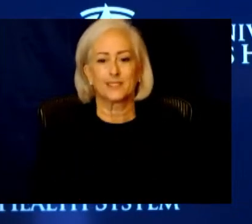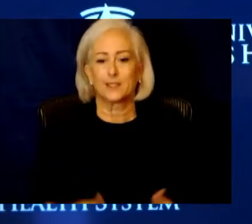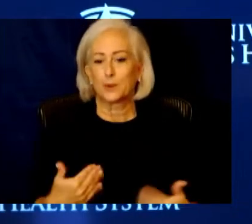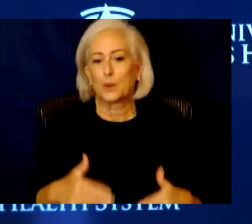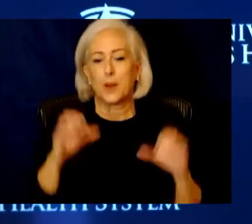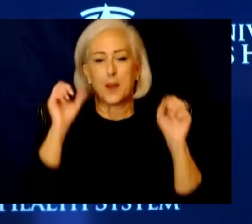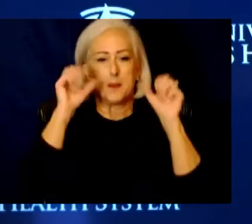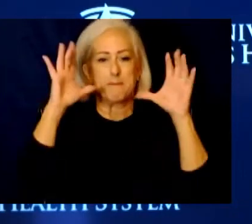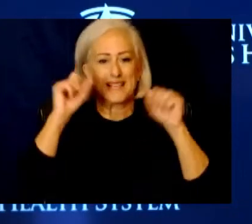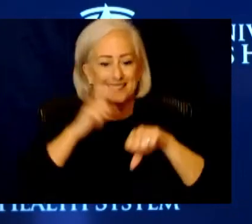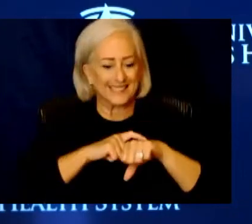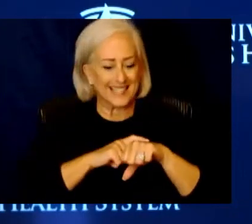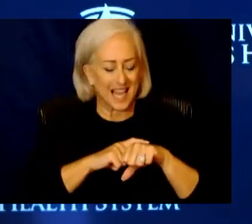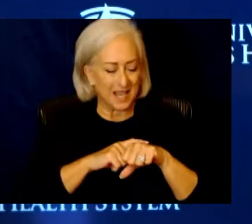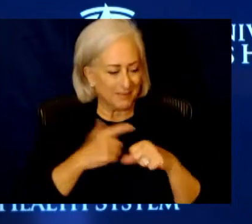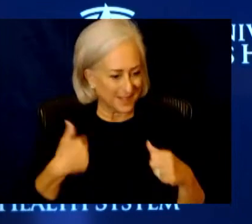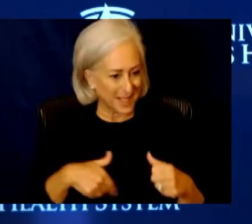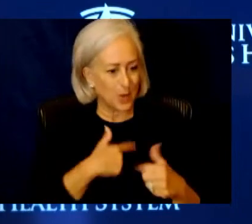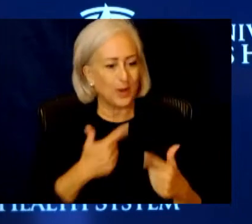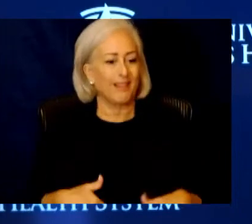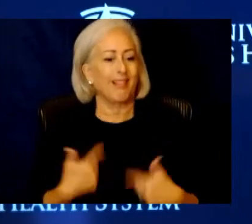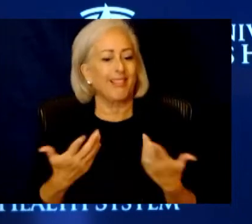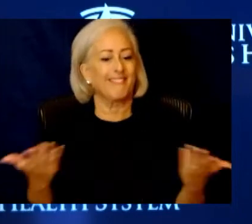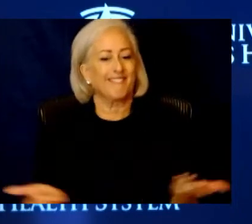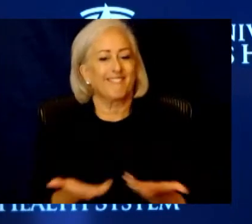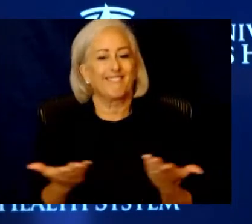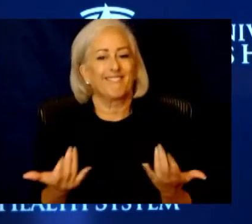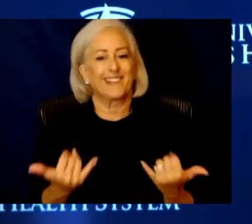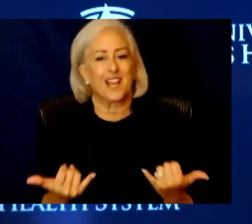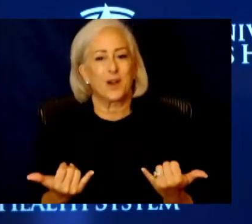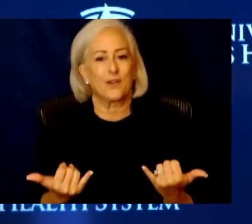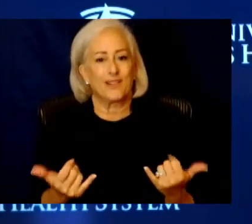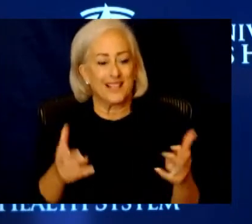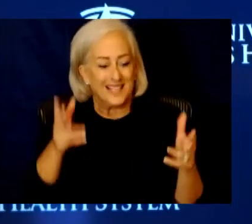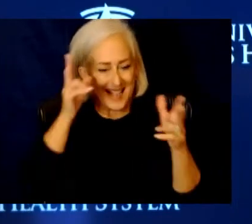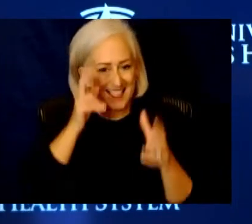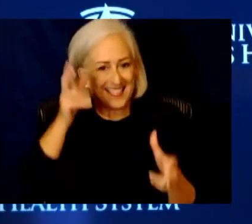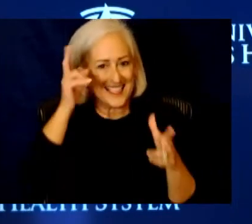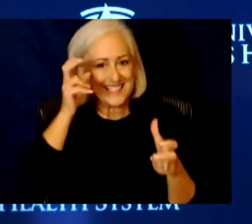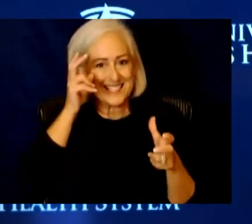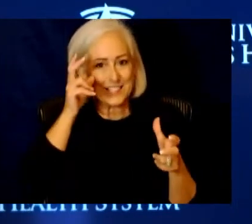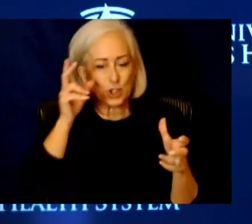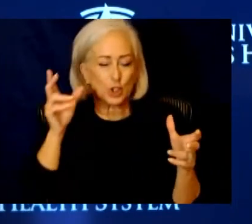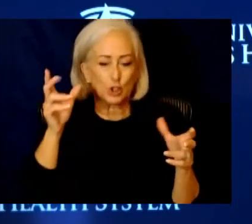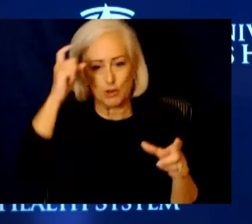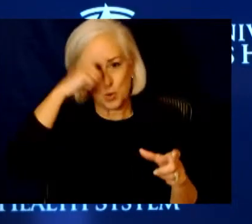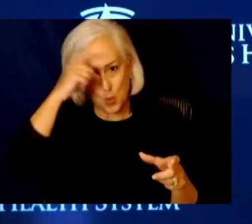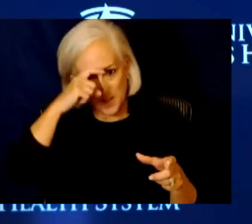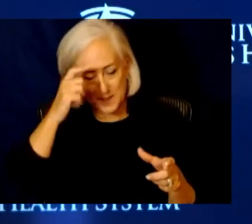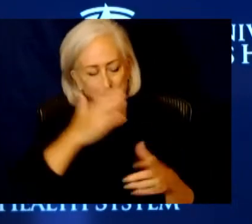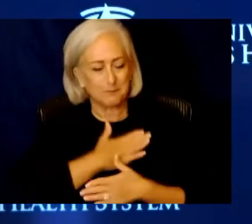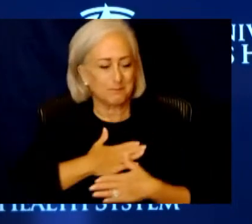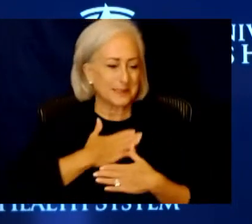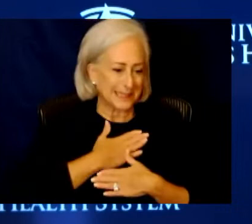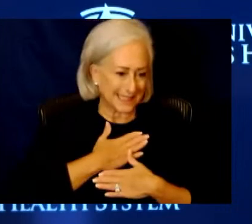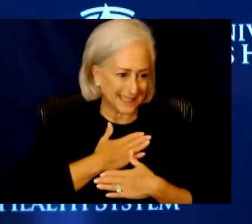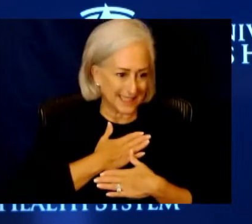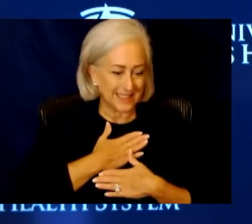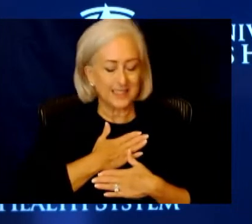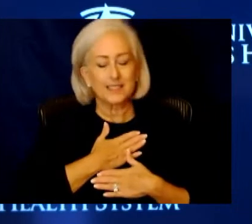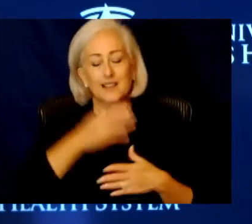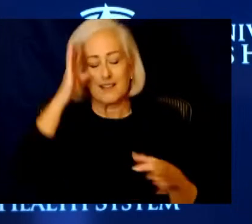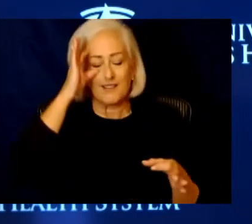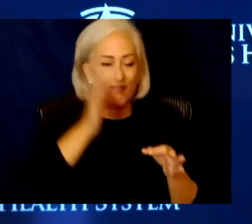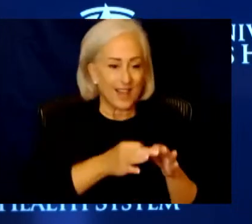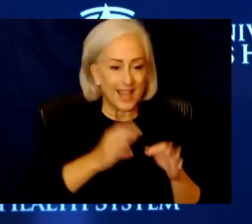we live. We need all of your help. Please listen to the words, listen to the wisdom, and remember that between faith, hope, and science, we can put